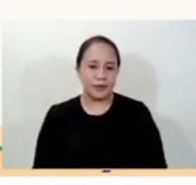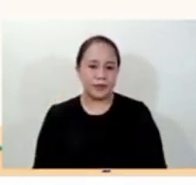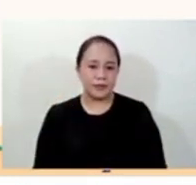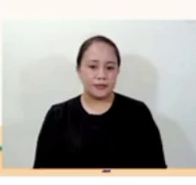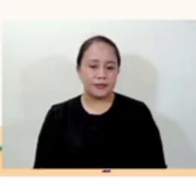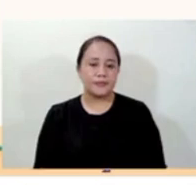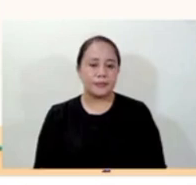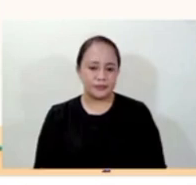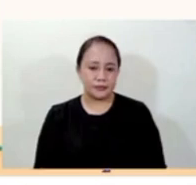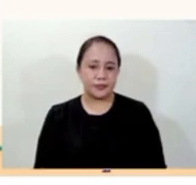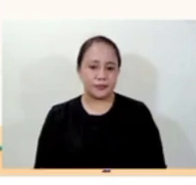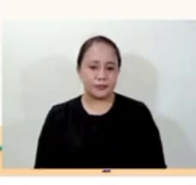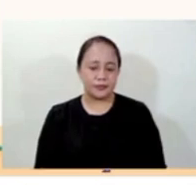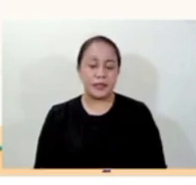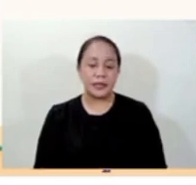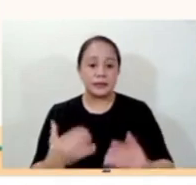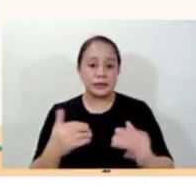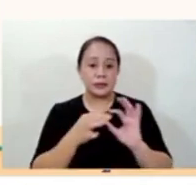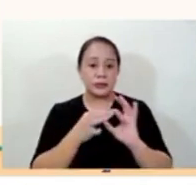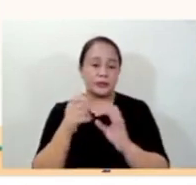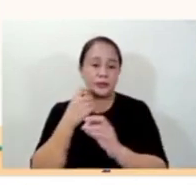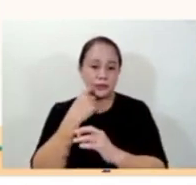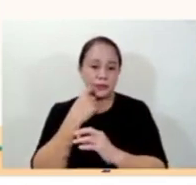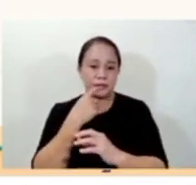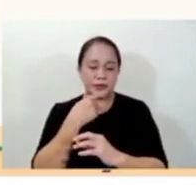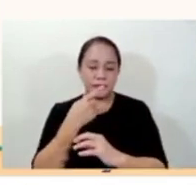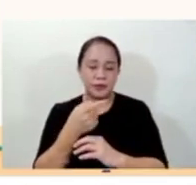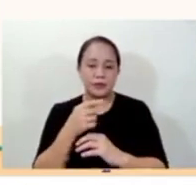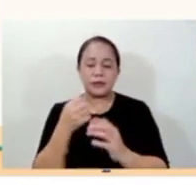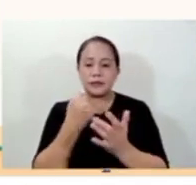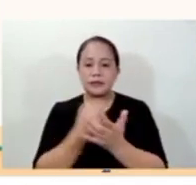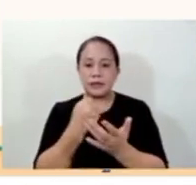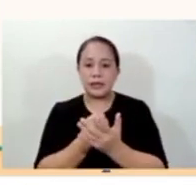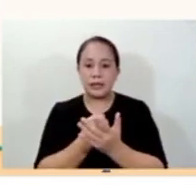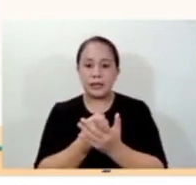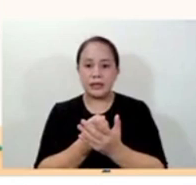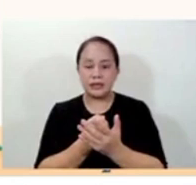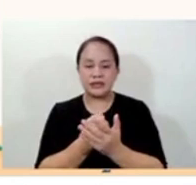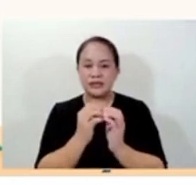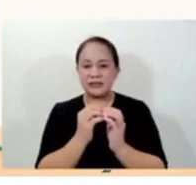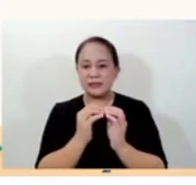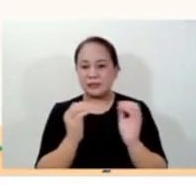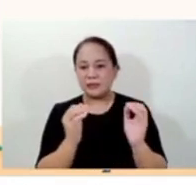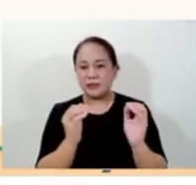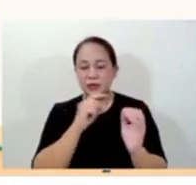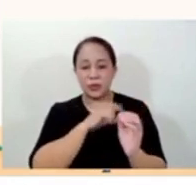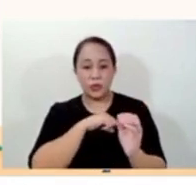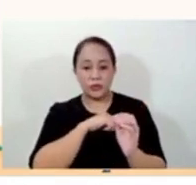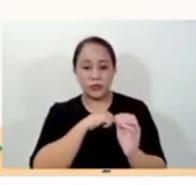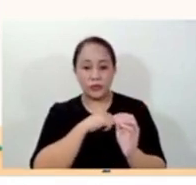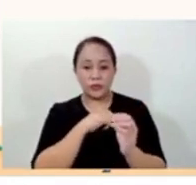relation to what I mentioned earlier, a salary is not commensurate with their qualifications as